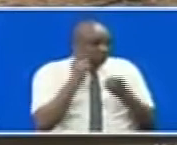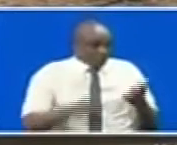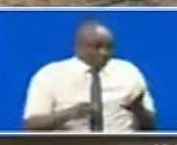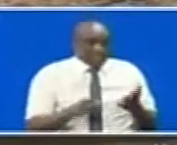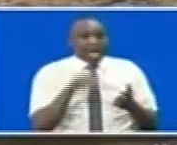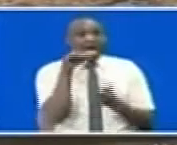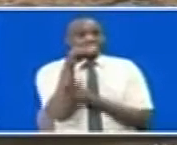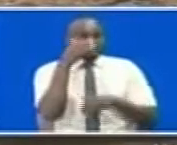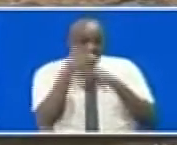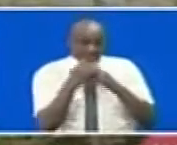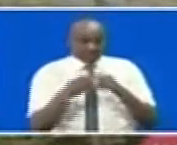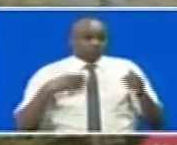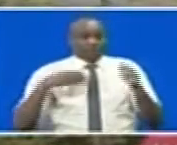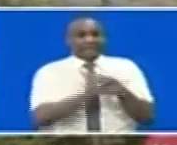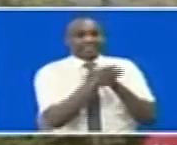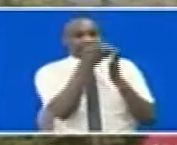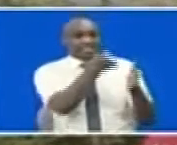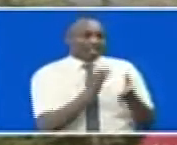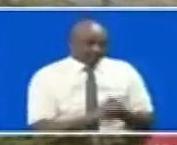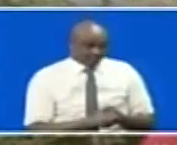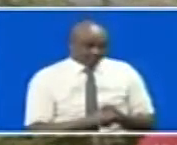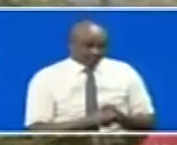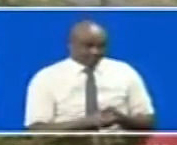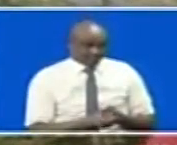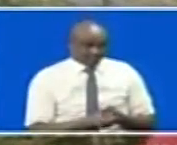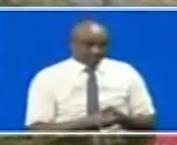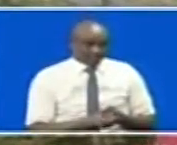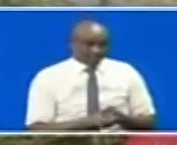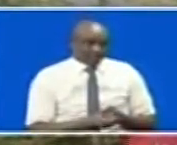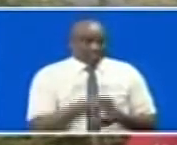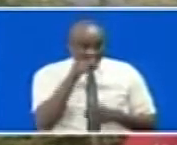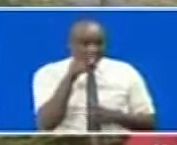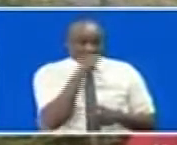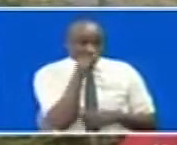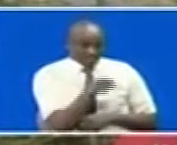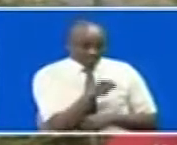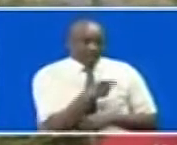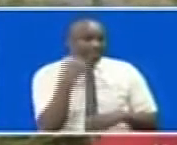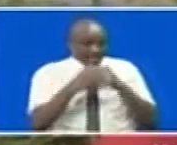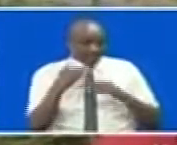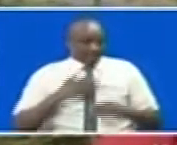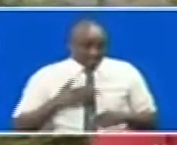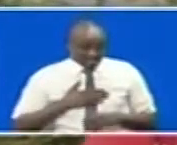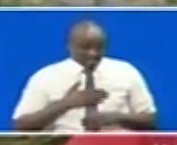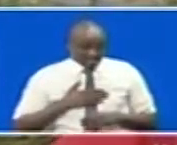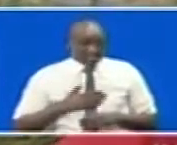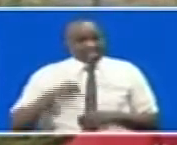begging their neighbors to let them pass through their land. Huyu mzee ambaye yuko hapa karibu ni neighbor yangu. Na shamba yake iko